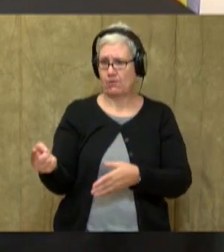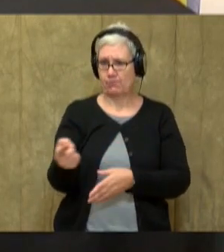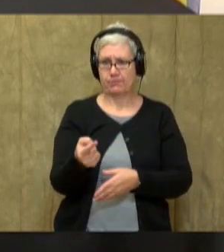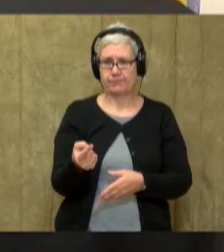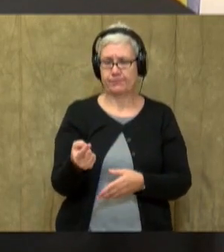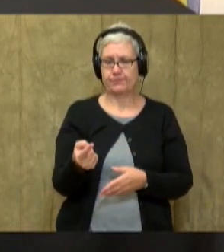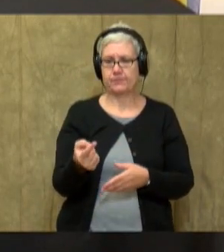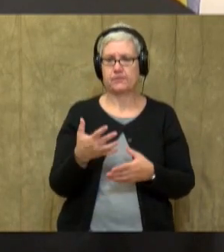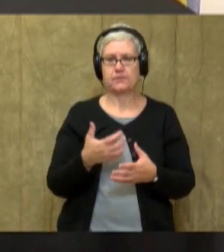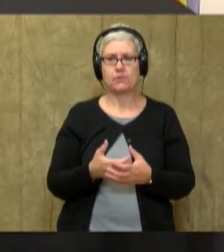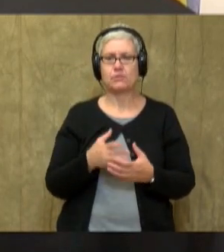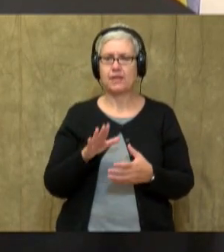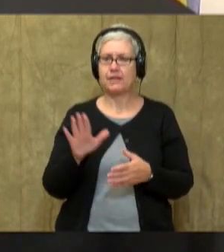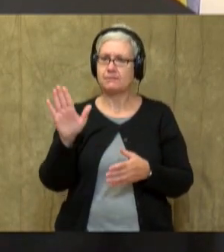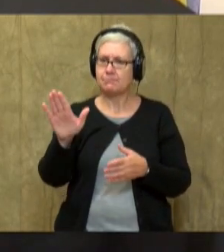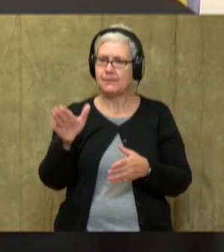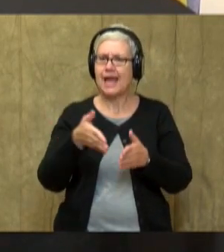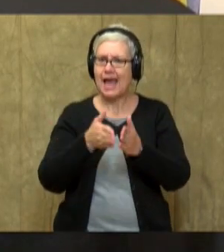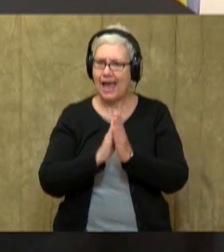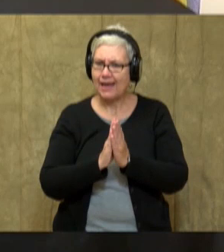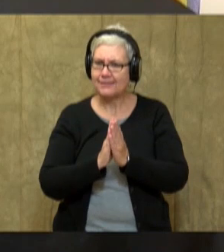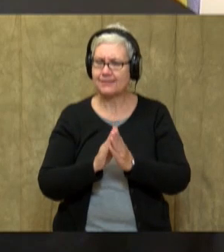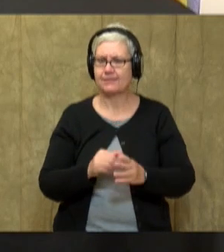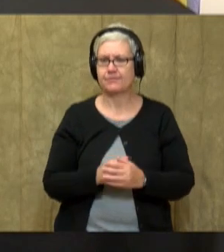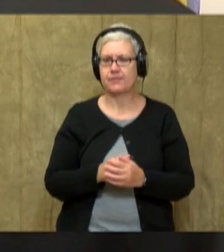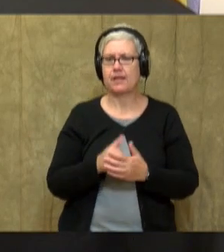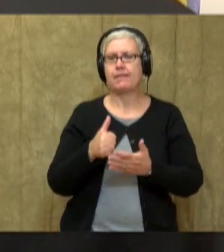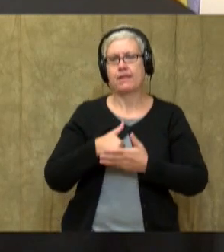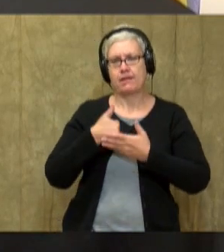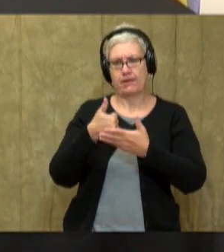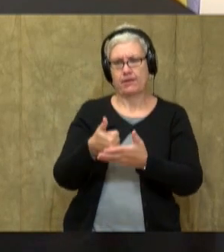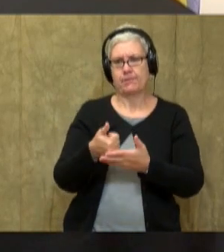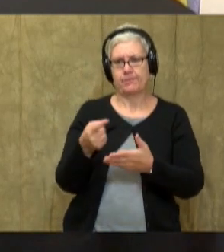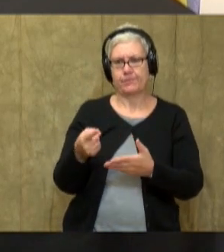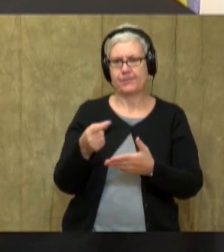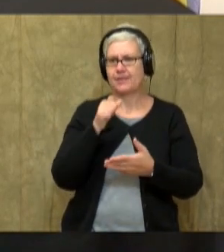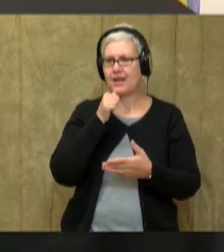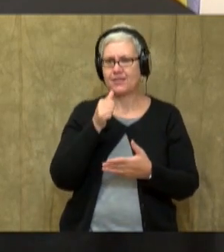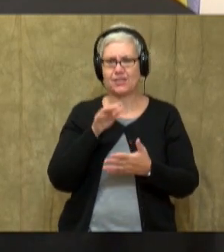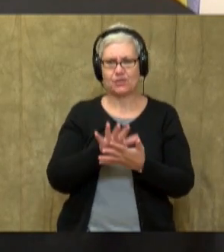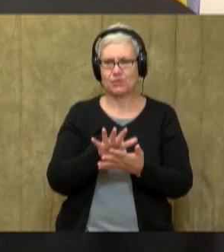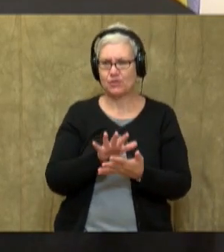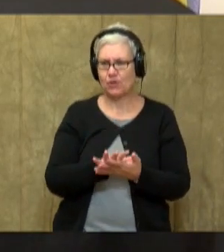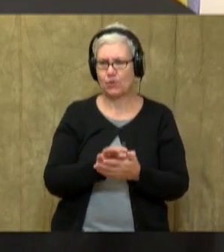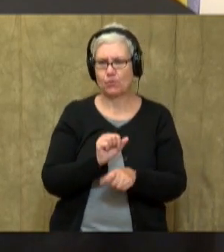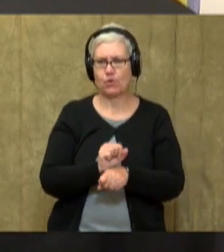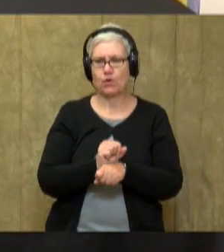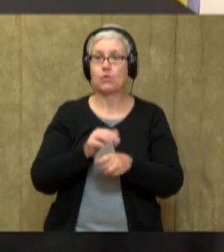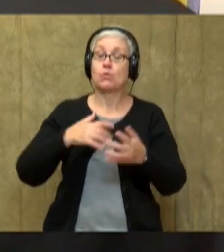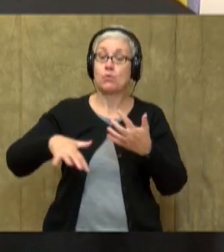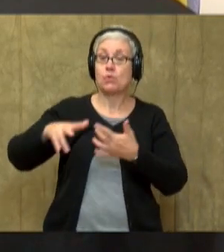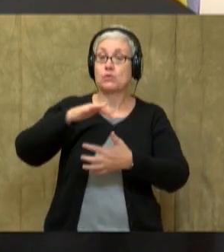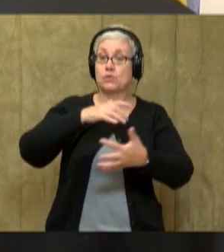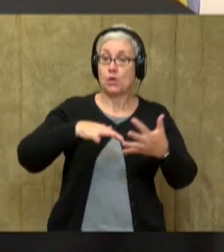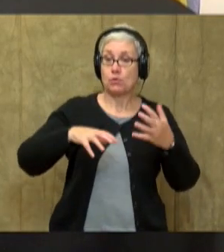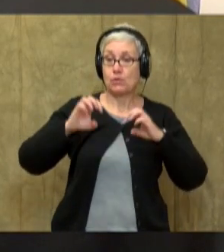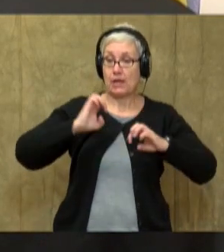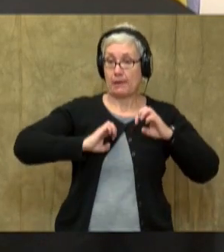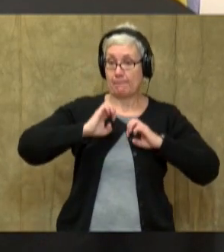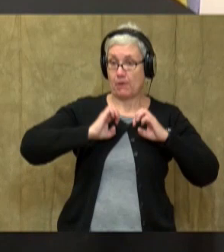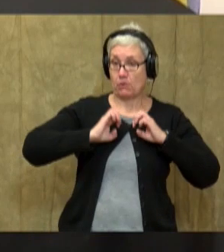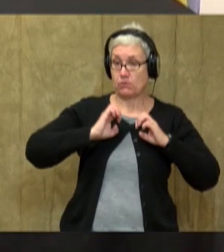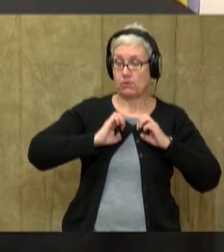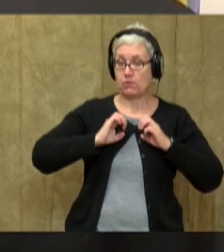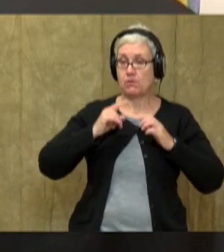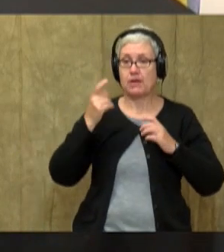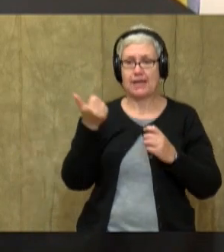to any of those trusted individuals, and they're there to help you, not just with academics, but with social, emotional things, whatever it is that you